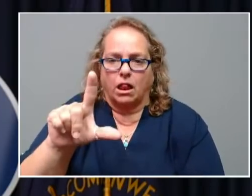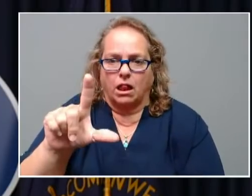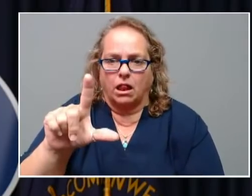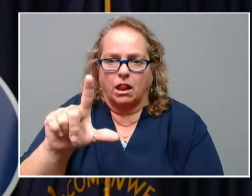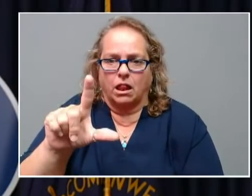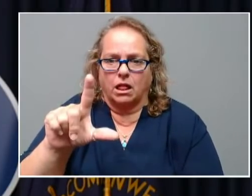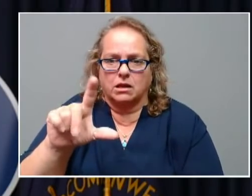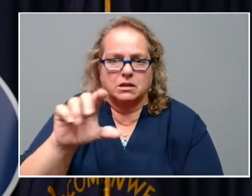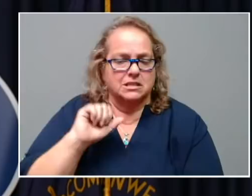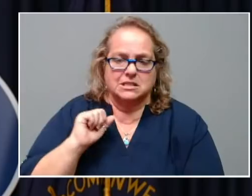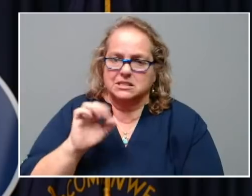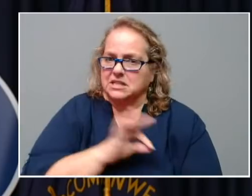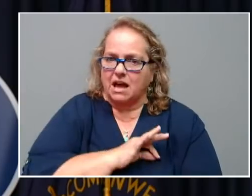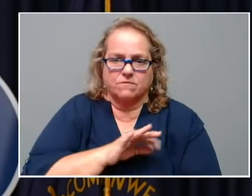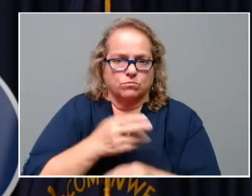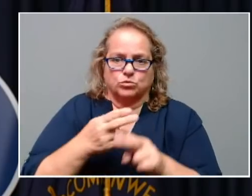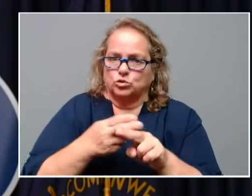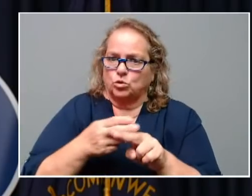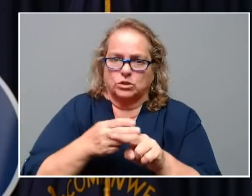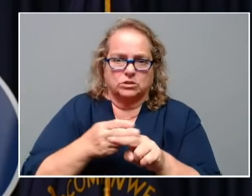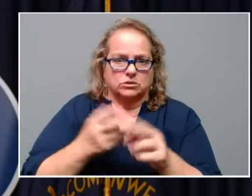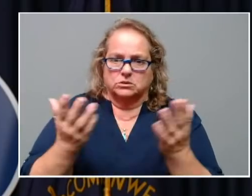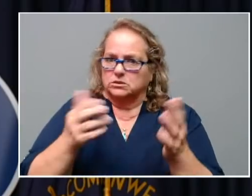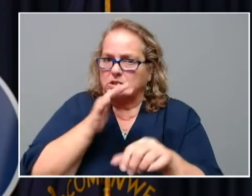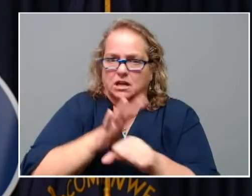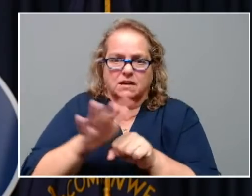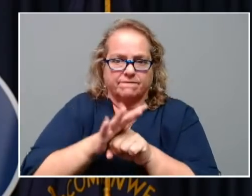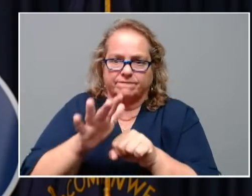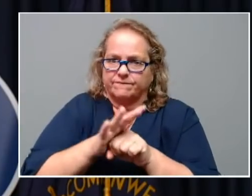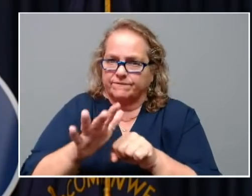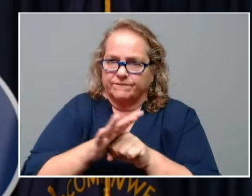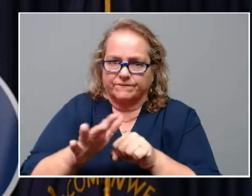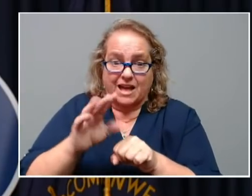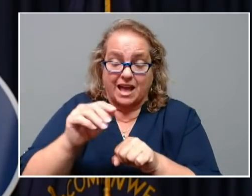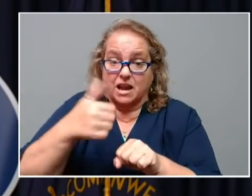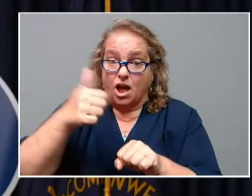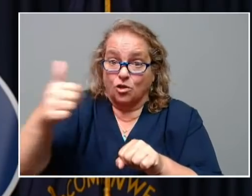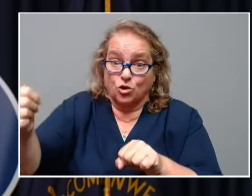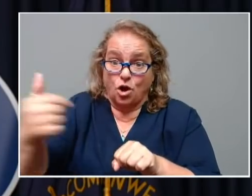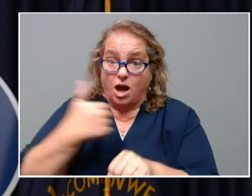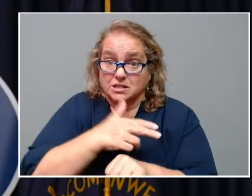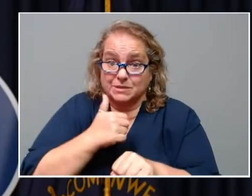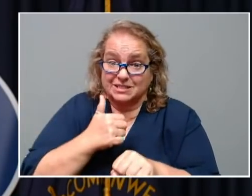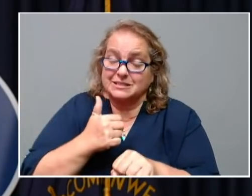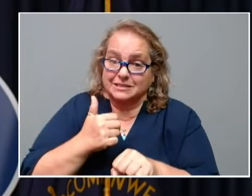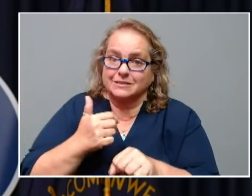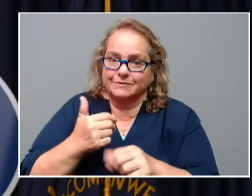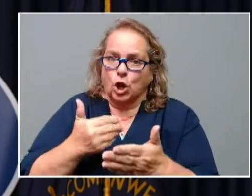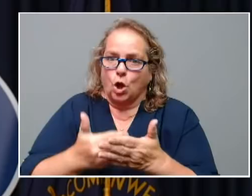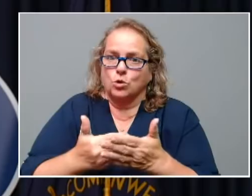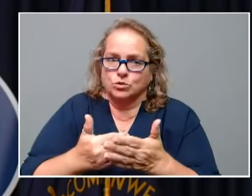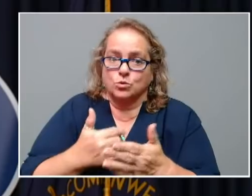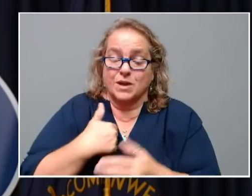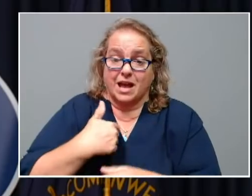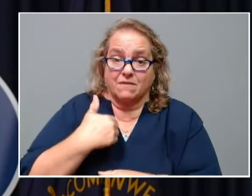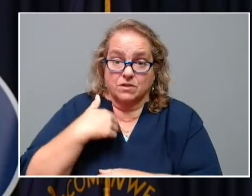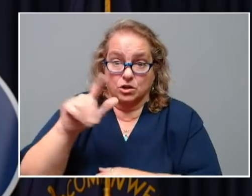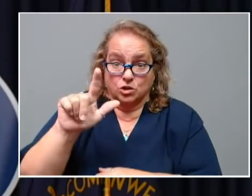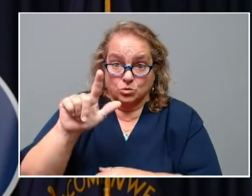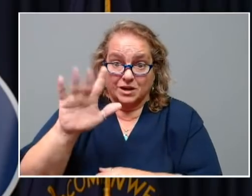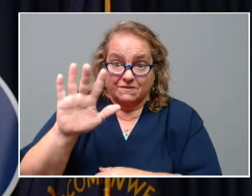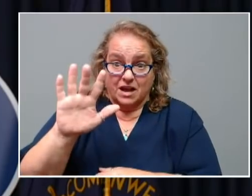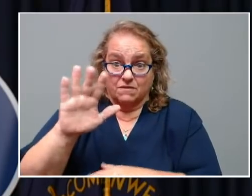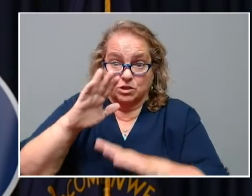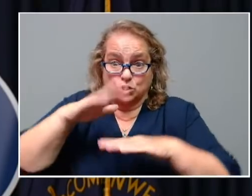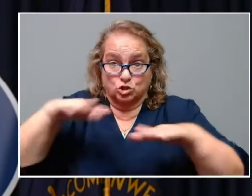staffing shortages, and none of the others are very far from it. We have 25 kids in the hospital because